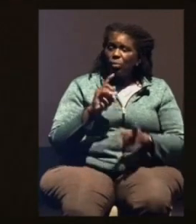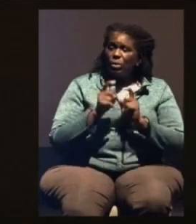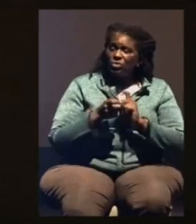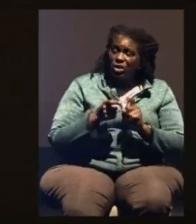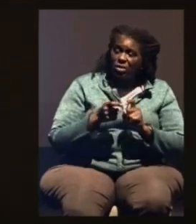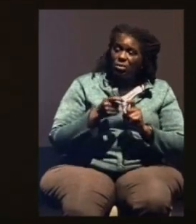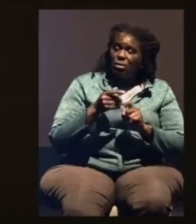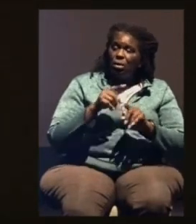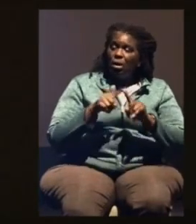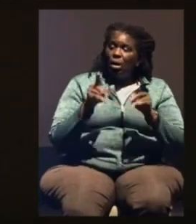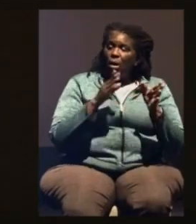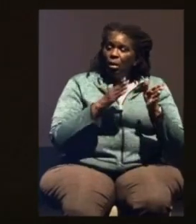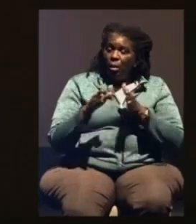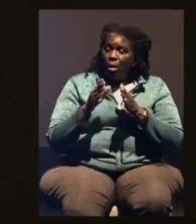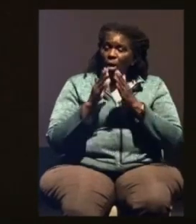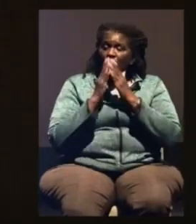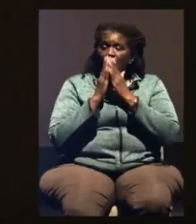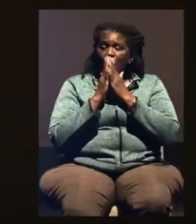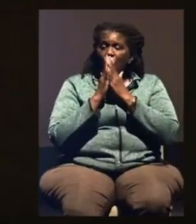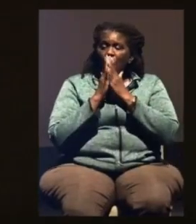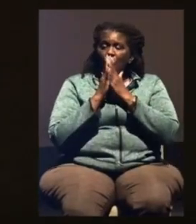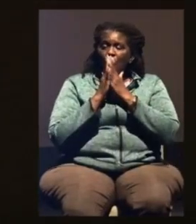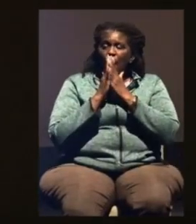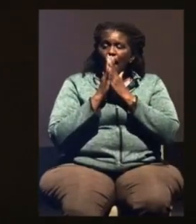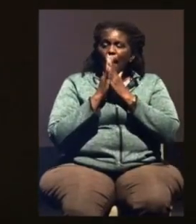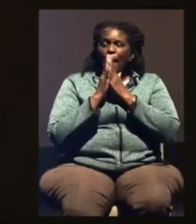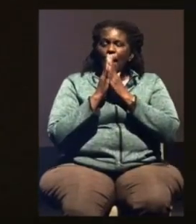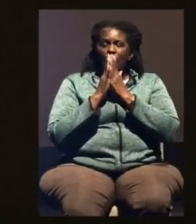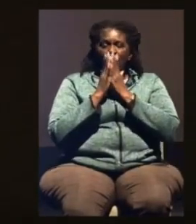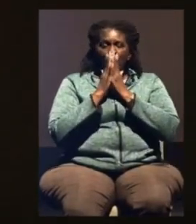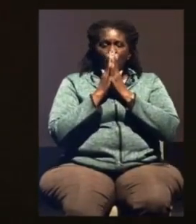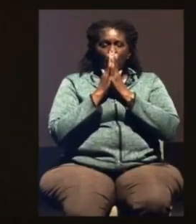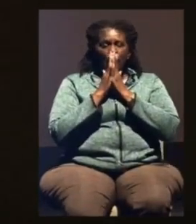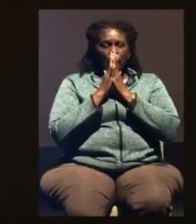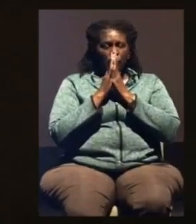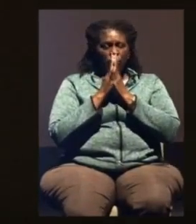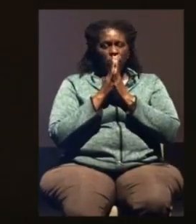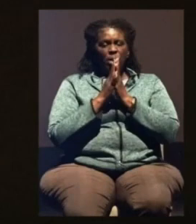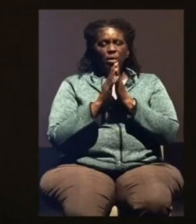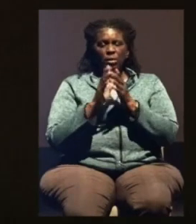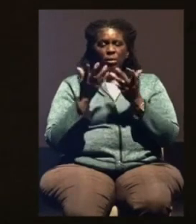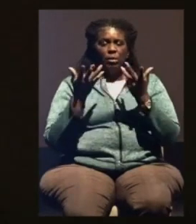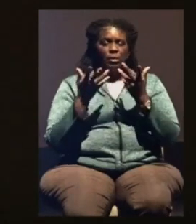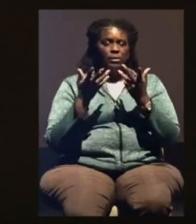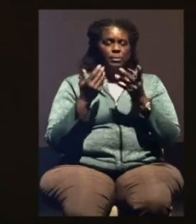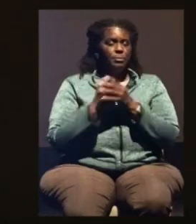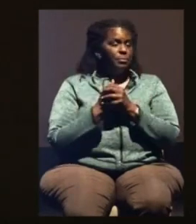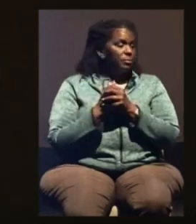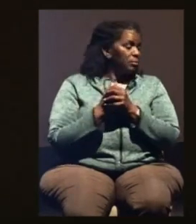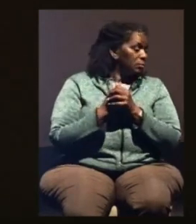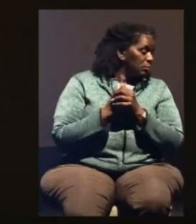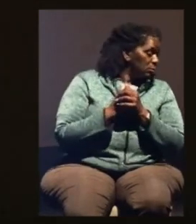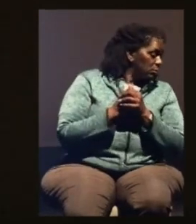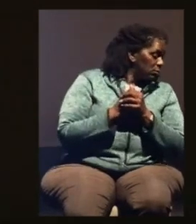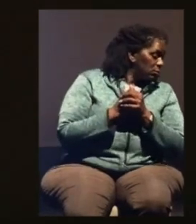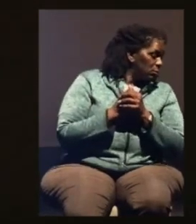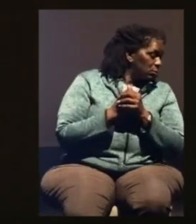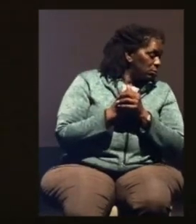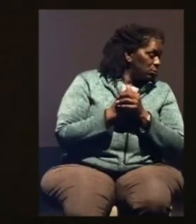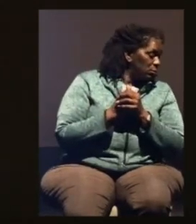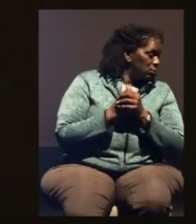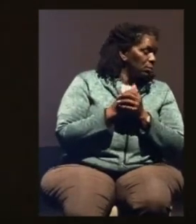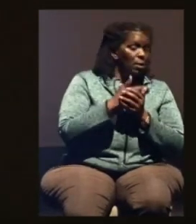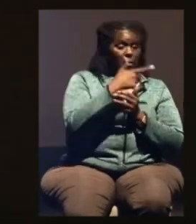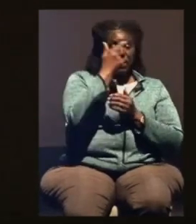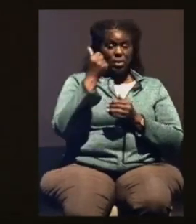another program, perhaps. But then we're like, oh, but they're doing this. So I think it's definitely a complex mix. What do you think, Julie? I think so, too. I think because of